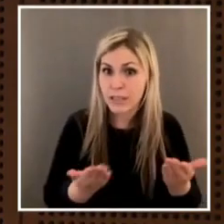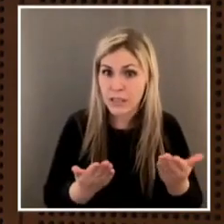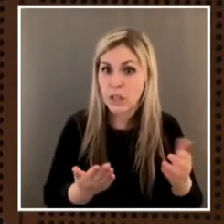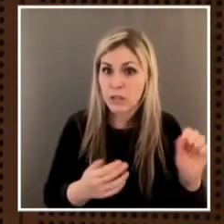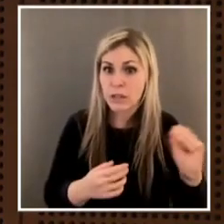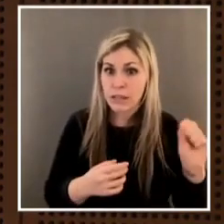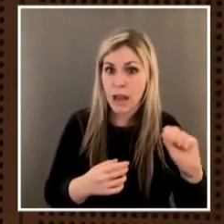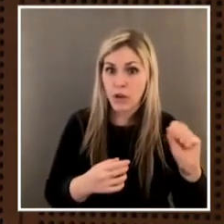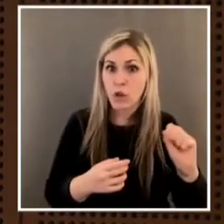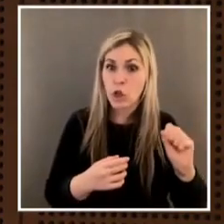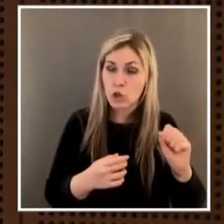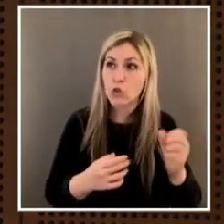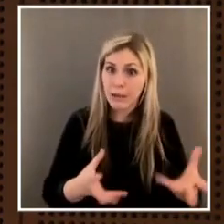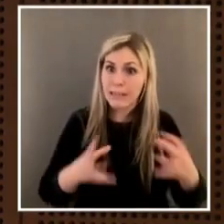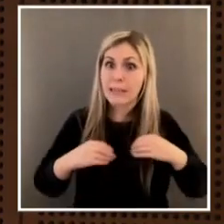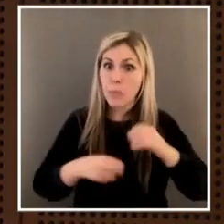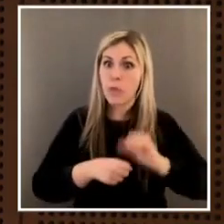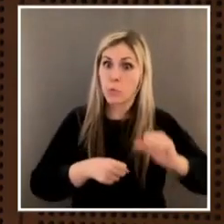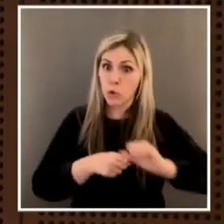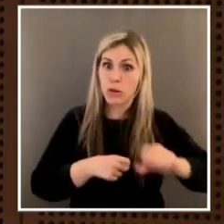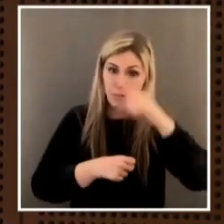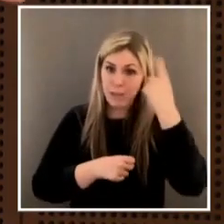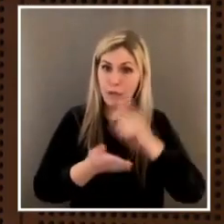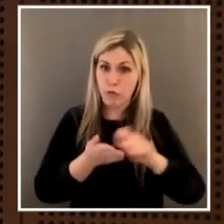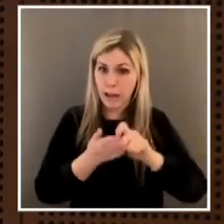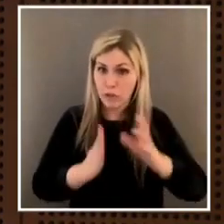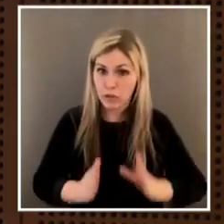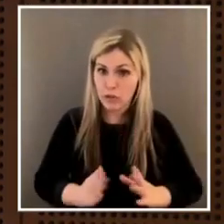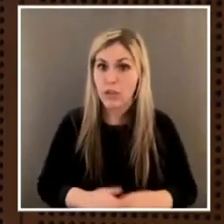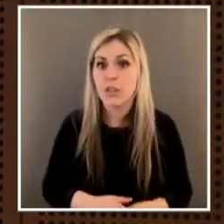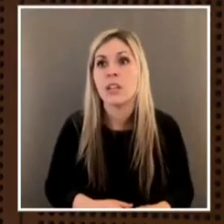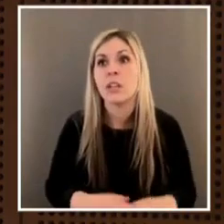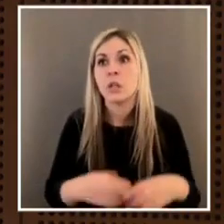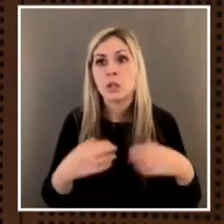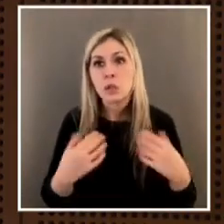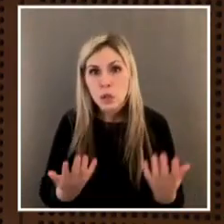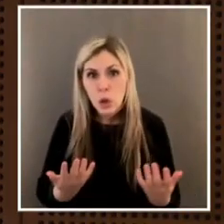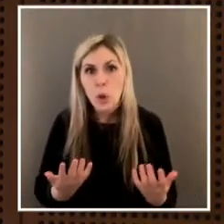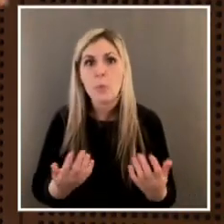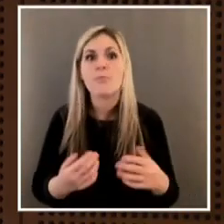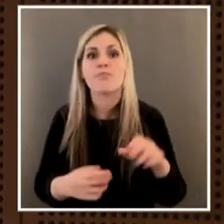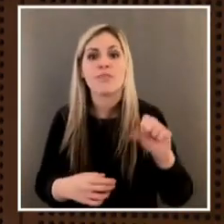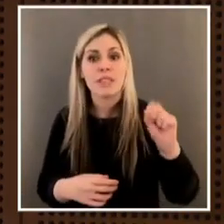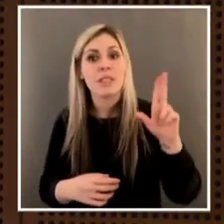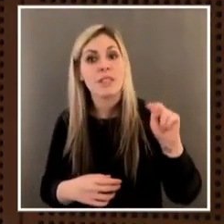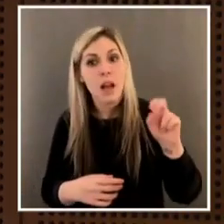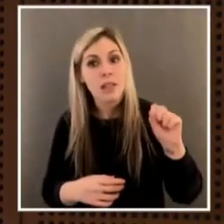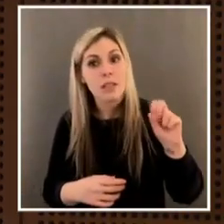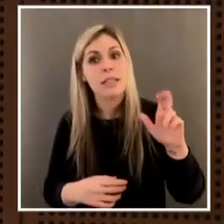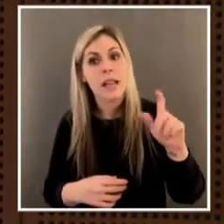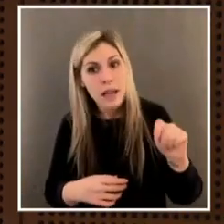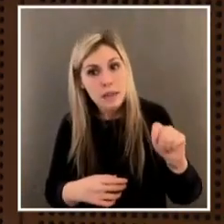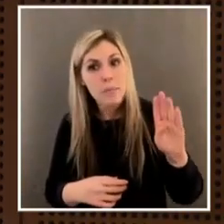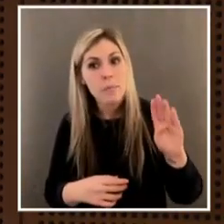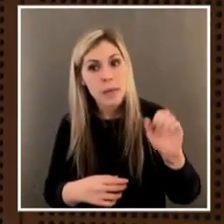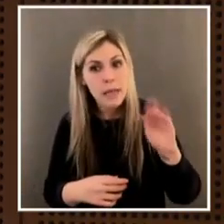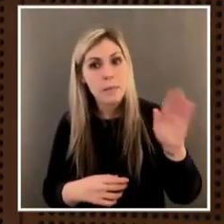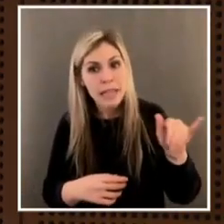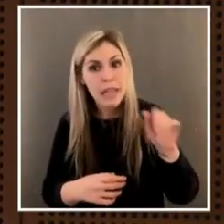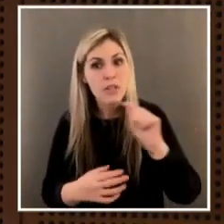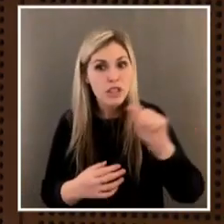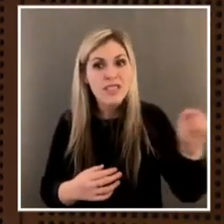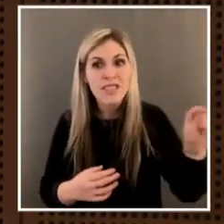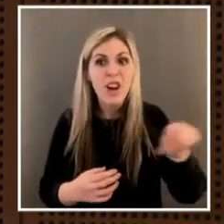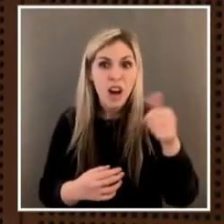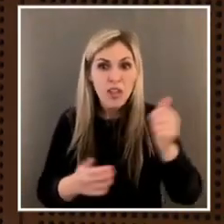writers. So Brokeology, Sunset Baby, there's a list of